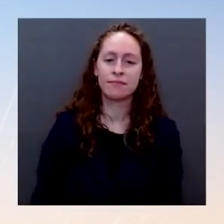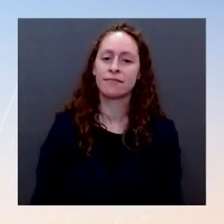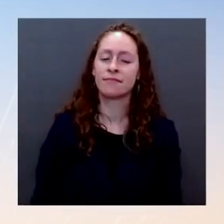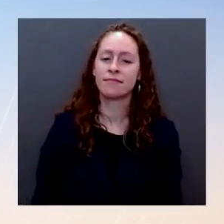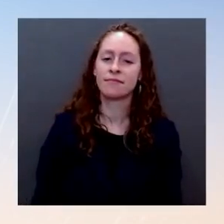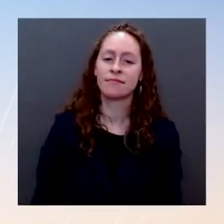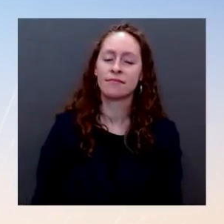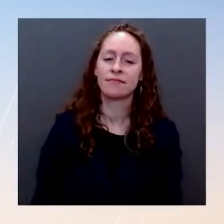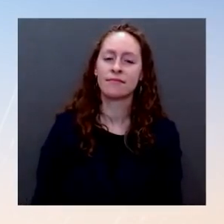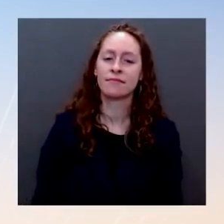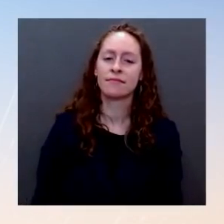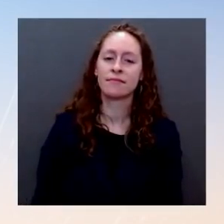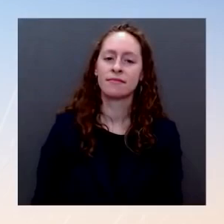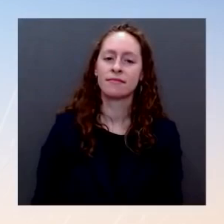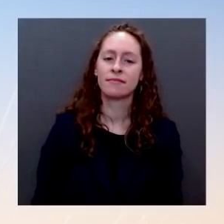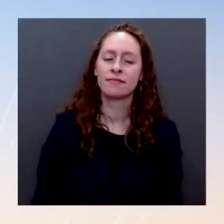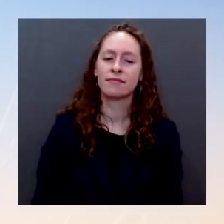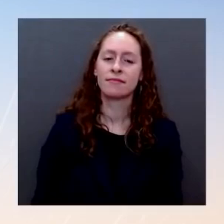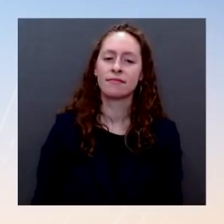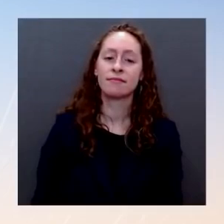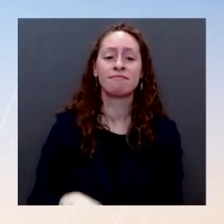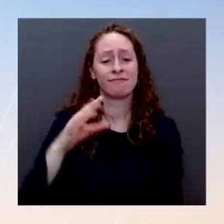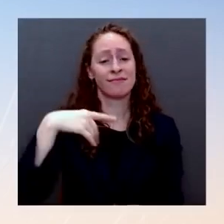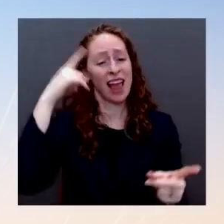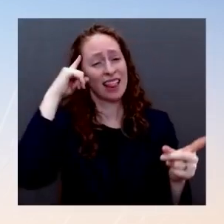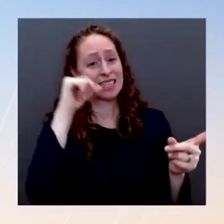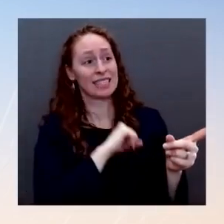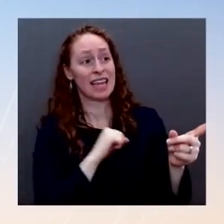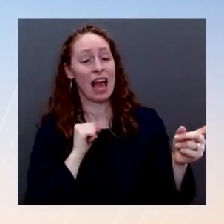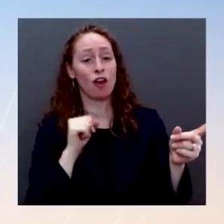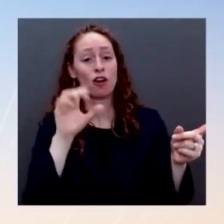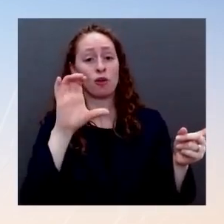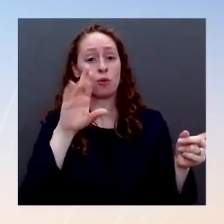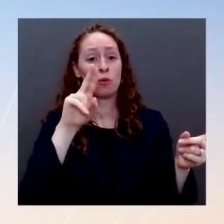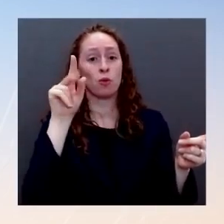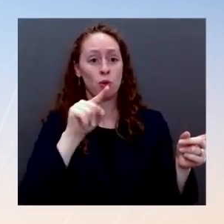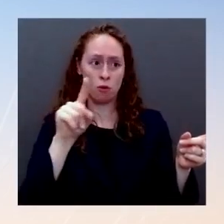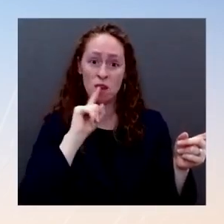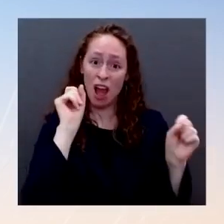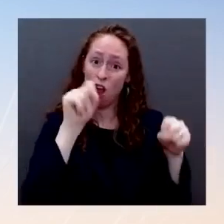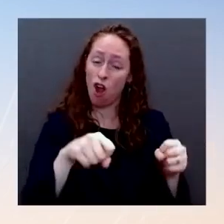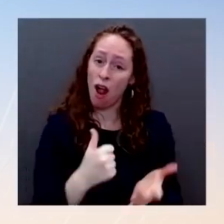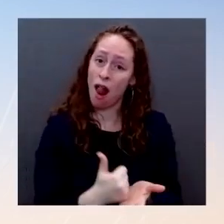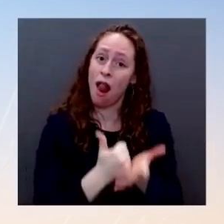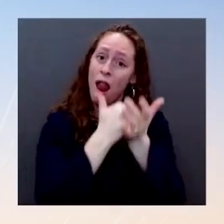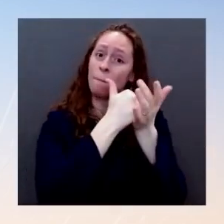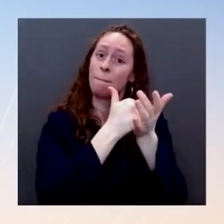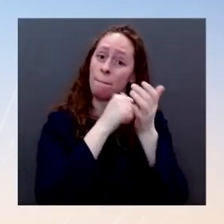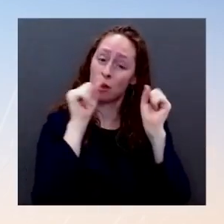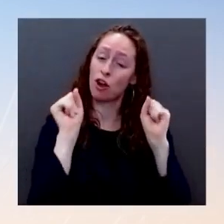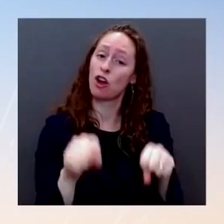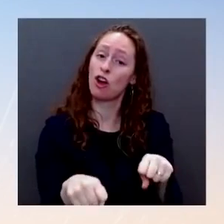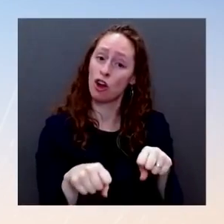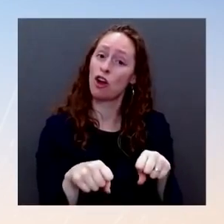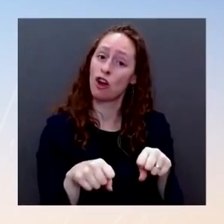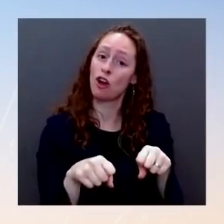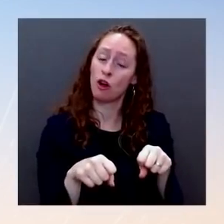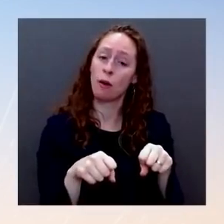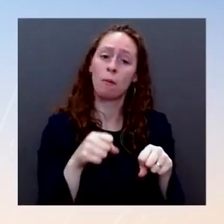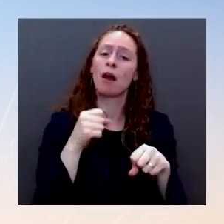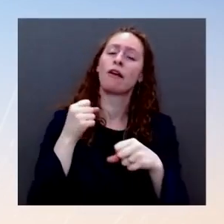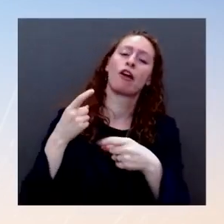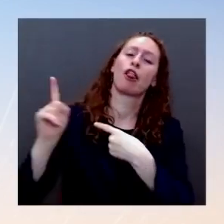border, taking a more humane approach to the border instead of name calling, accusation calling, and making predictions of the future. Go